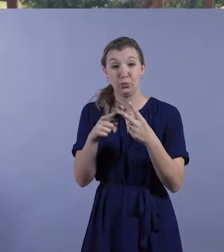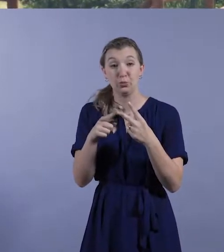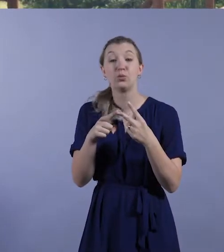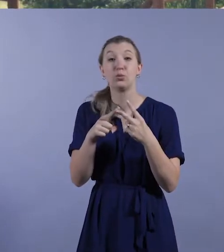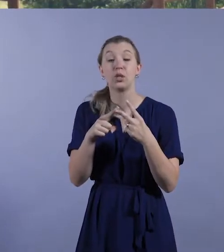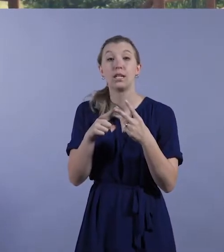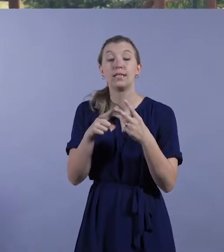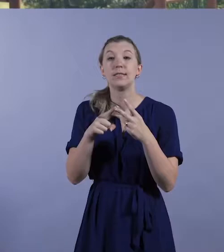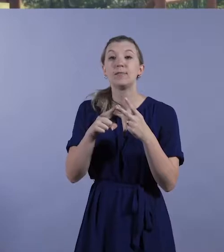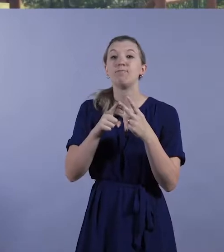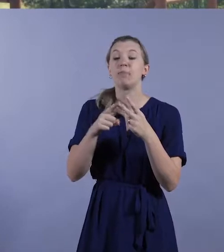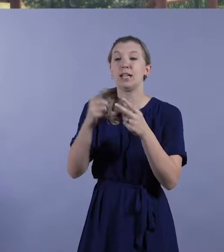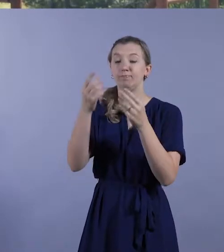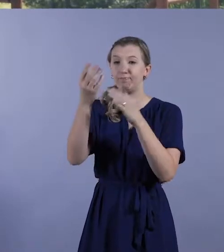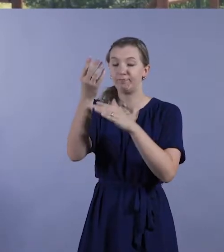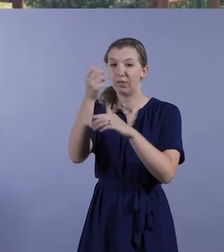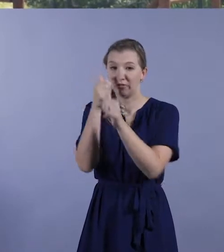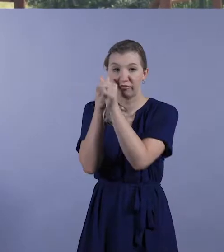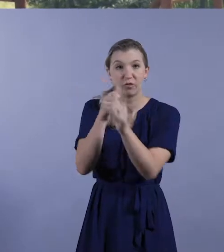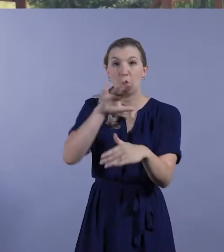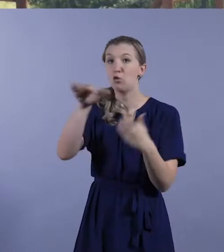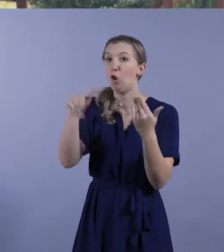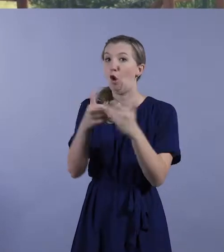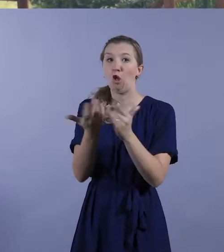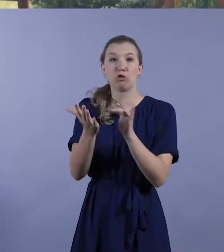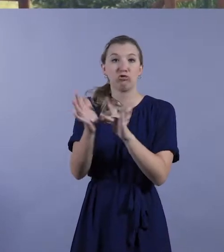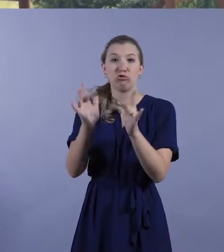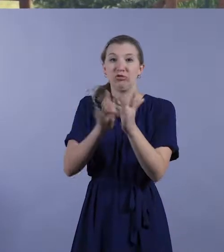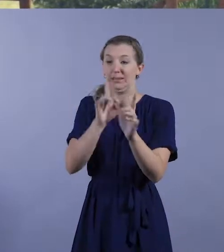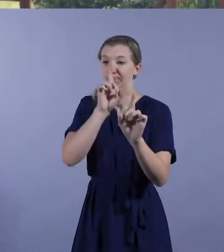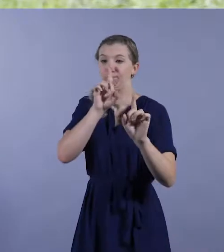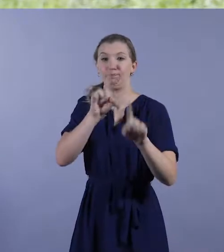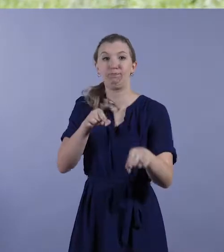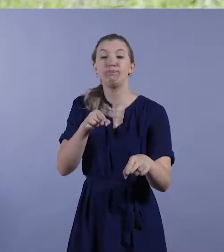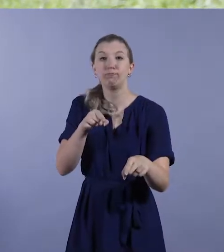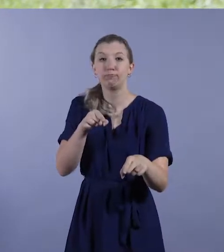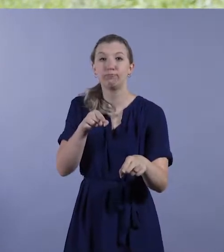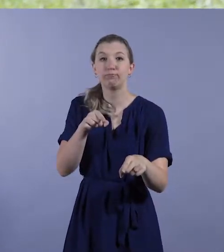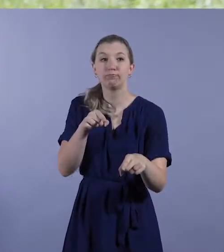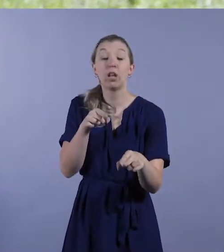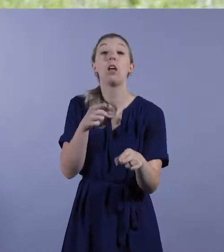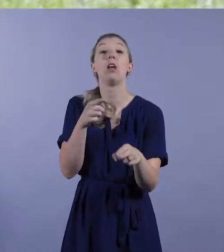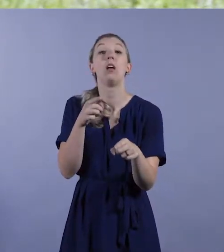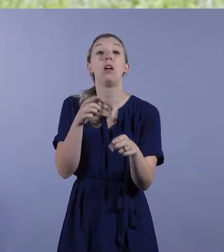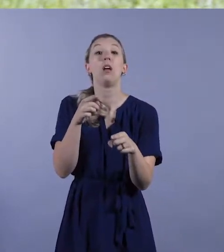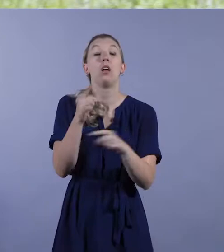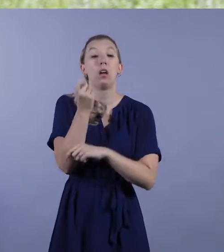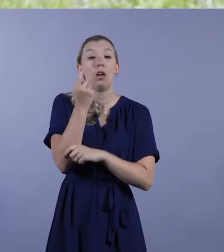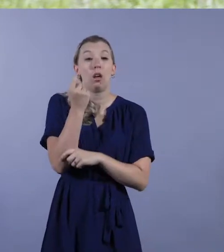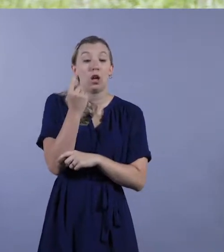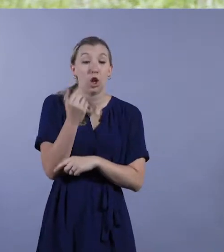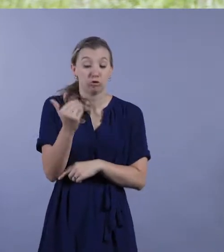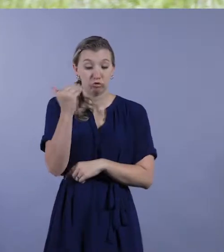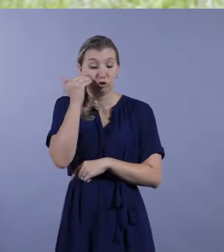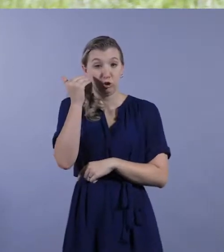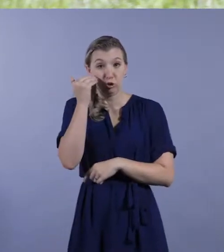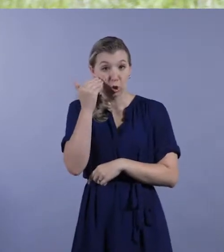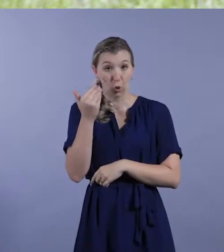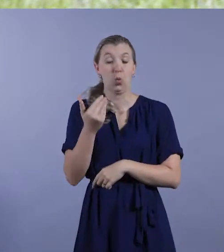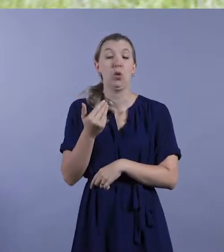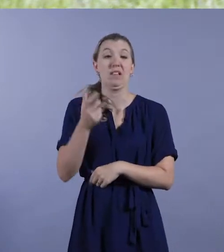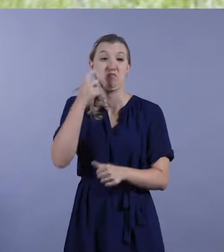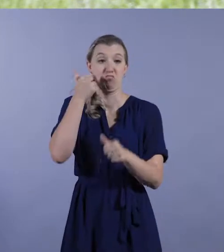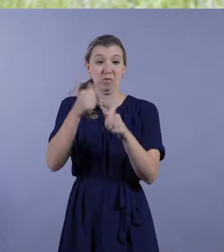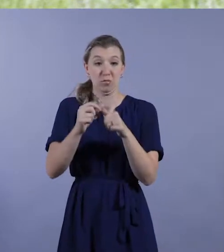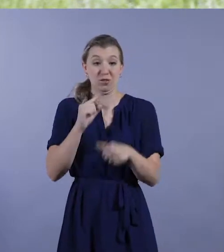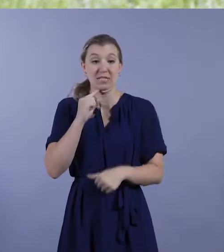by observing all that Jesus has commanded us. The thing that we all have to note and to take seriously as